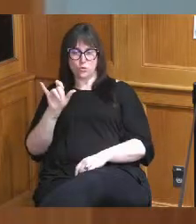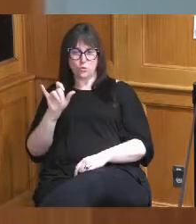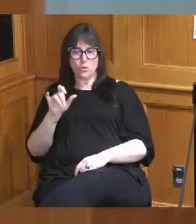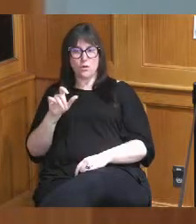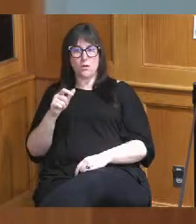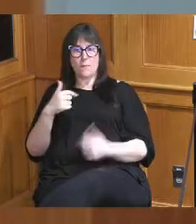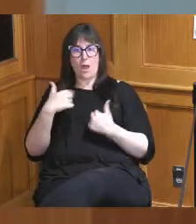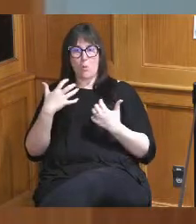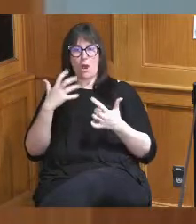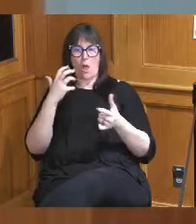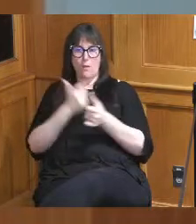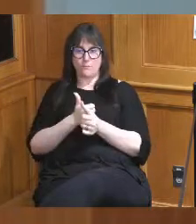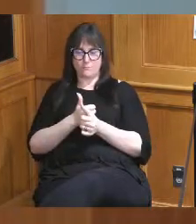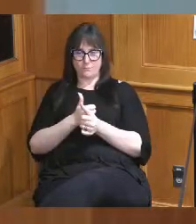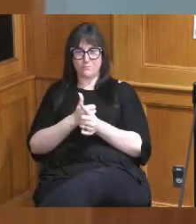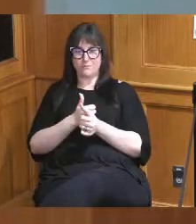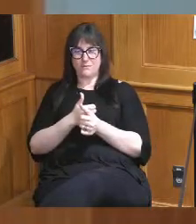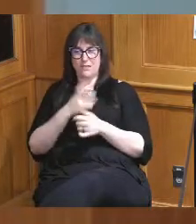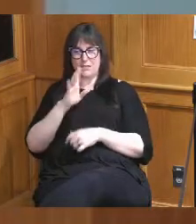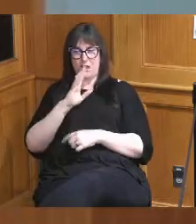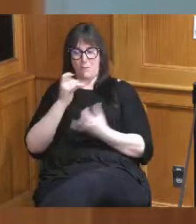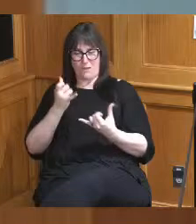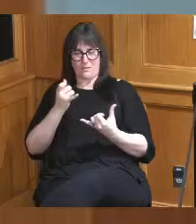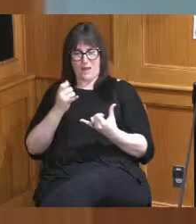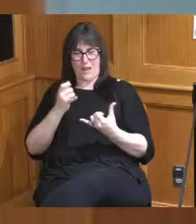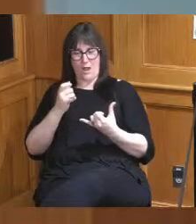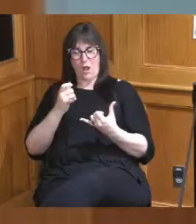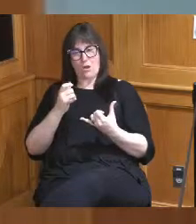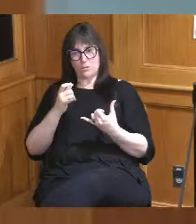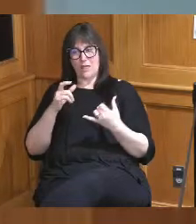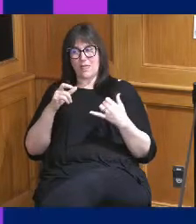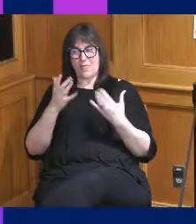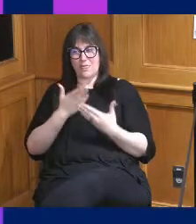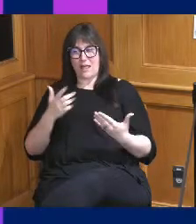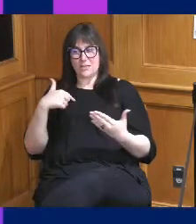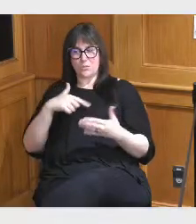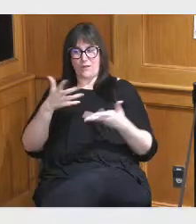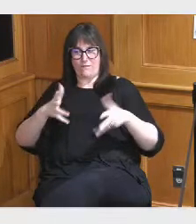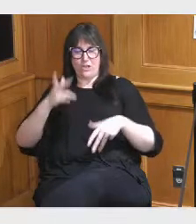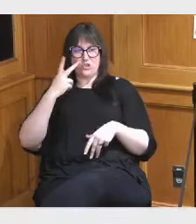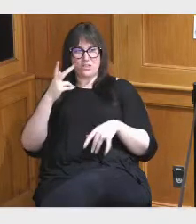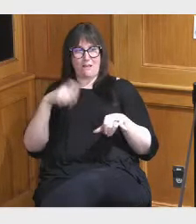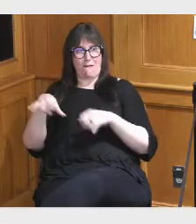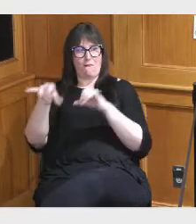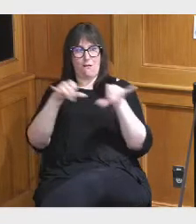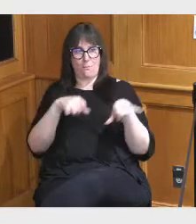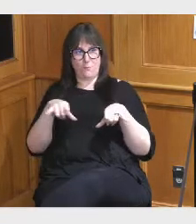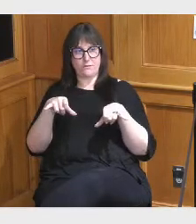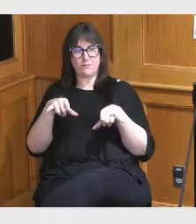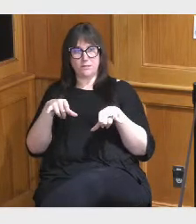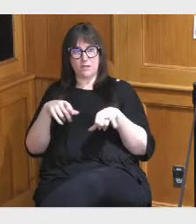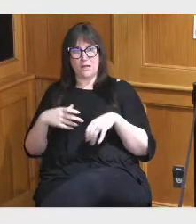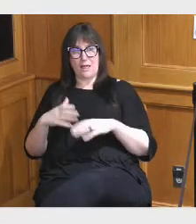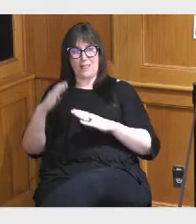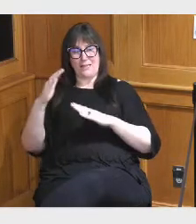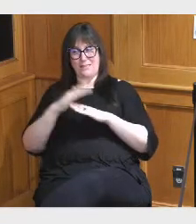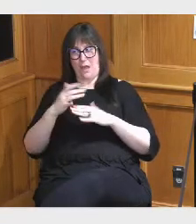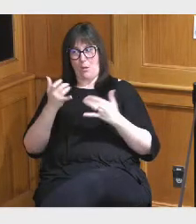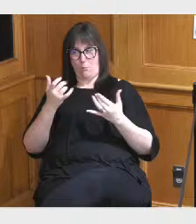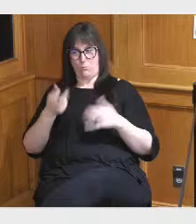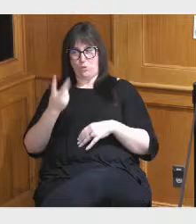quick update. What I want to talk about today are some trends related to what we're seeing in children's services. The top two, I think, that